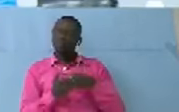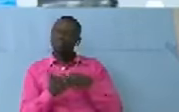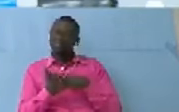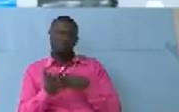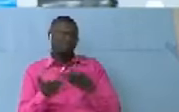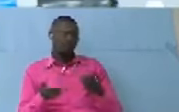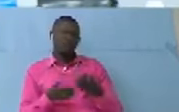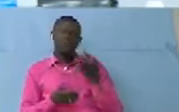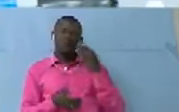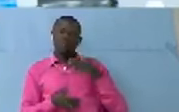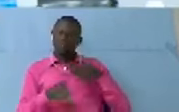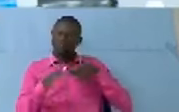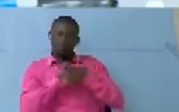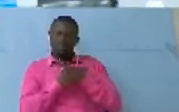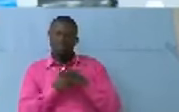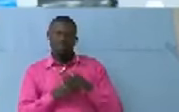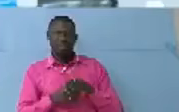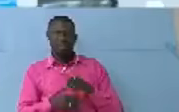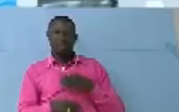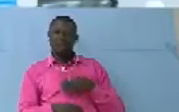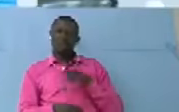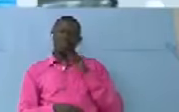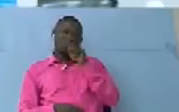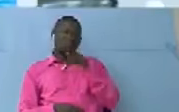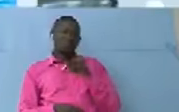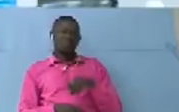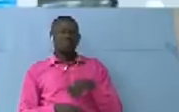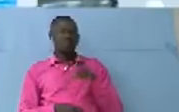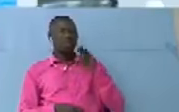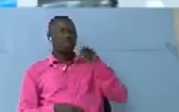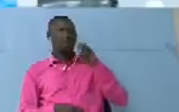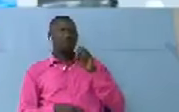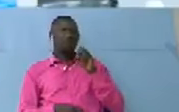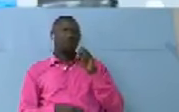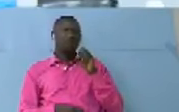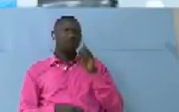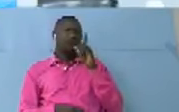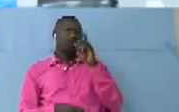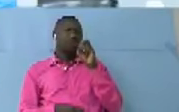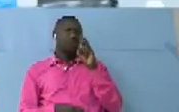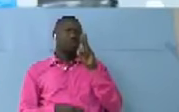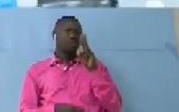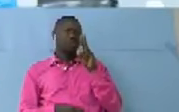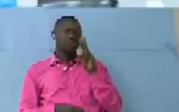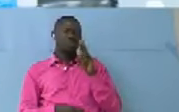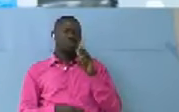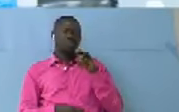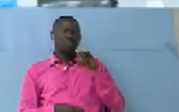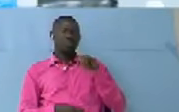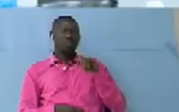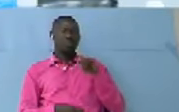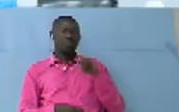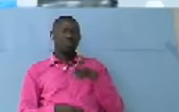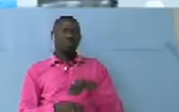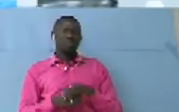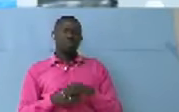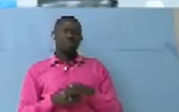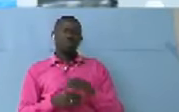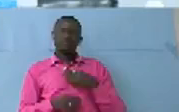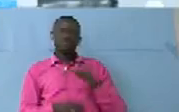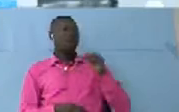he came in, a Kenyatin and Modungam. He did his to beckon to me. Abuna Kenyatin. And gestured his hand into his mouth. Wakun